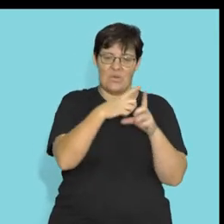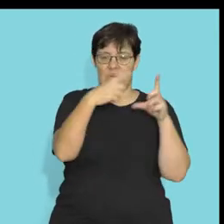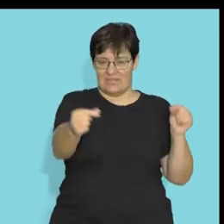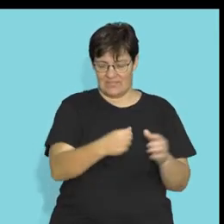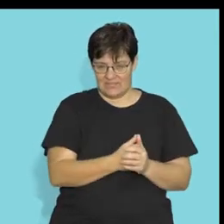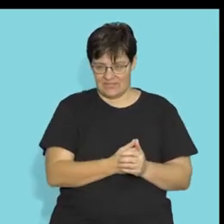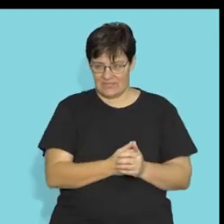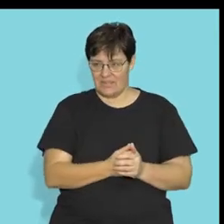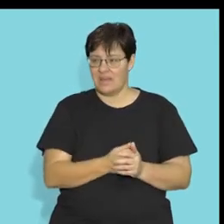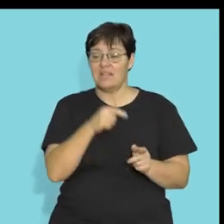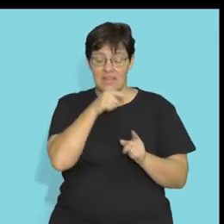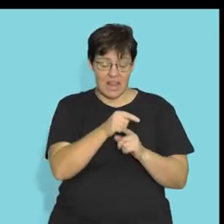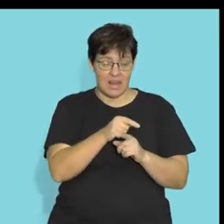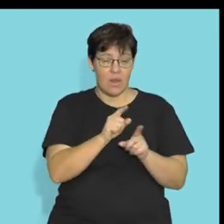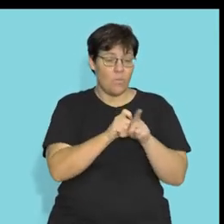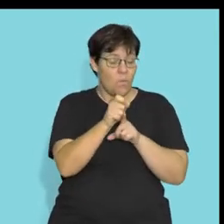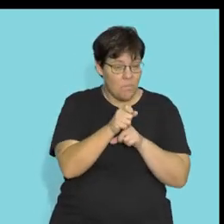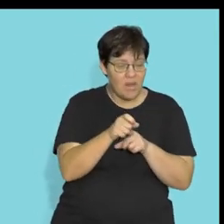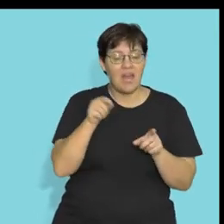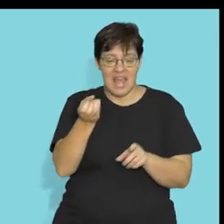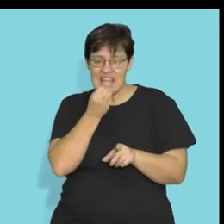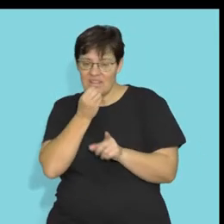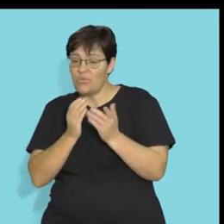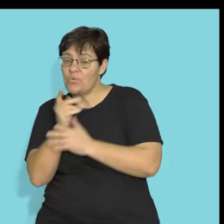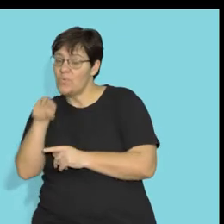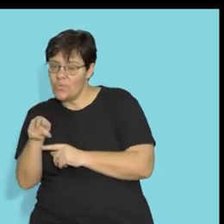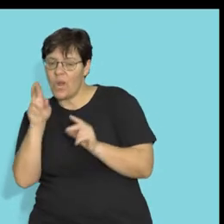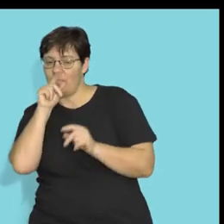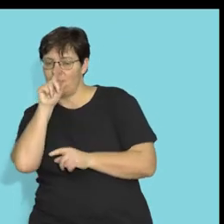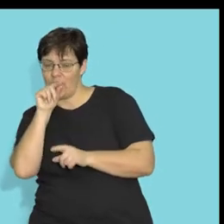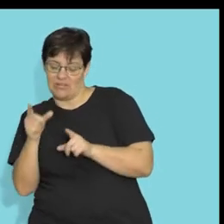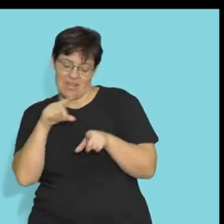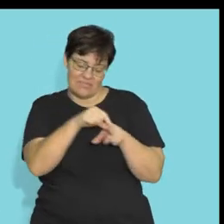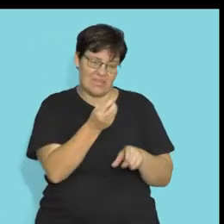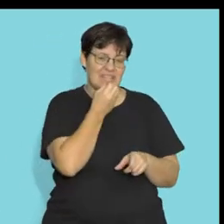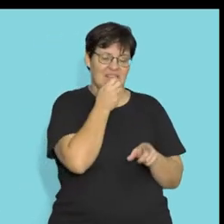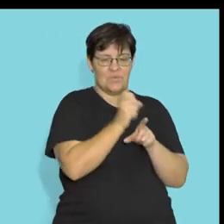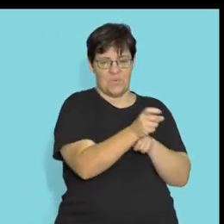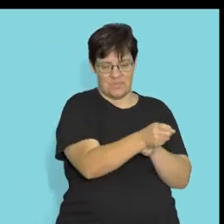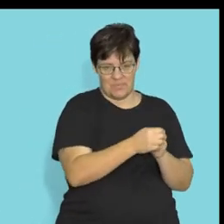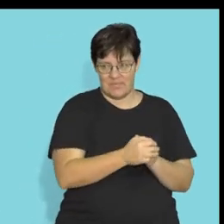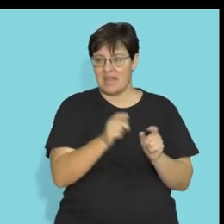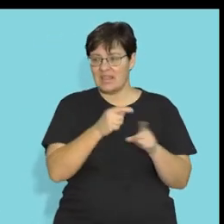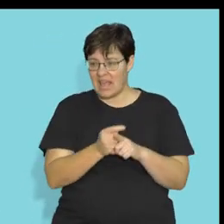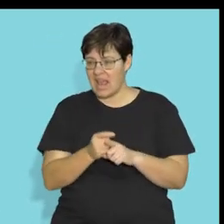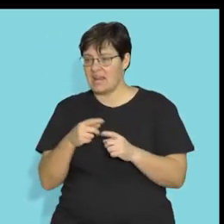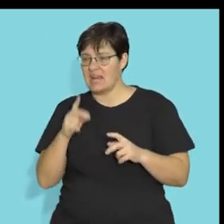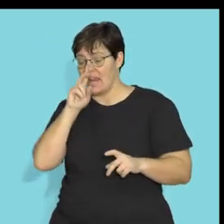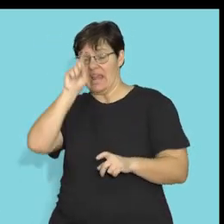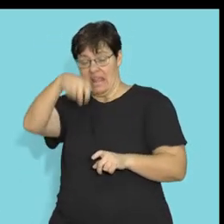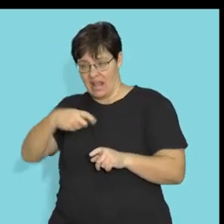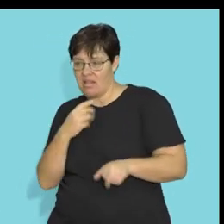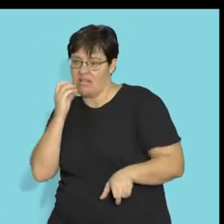turn again are consumed by secondary consumers, who in turn are a source of food for your tertiary